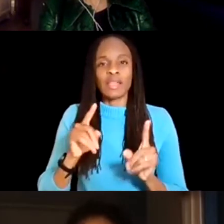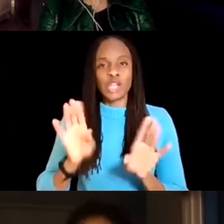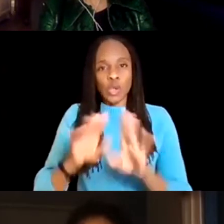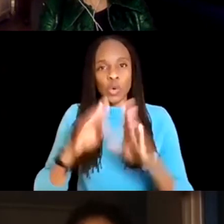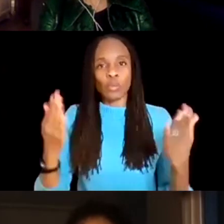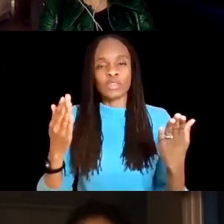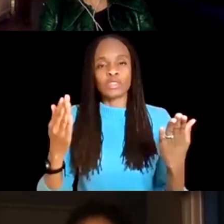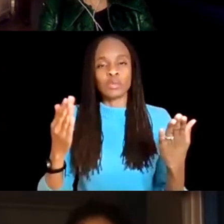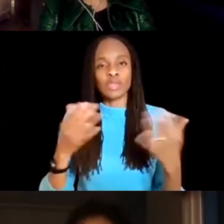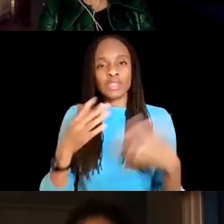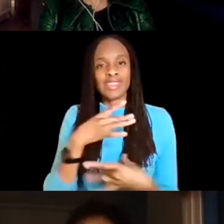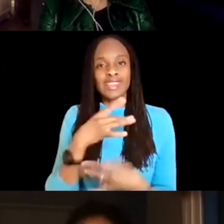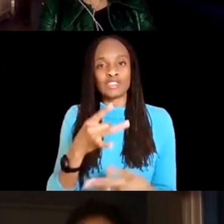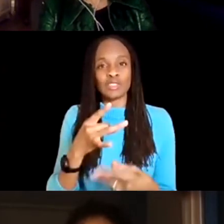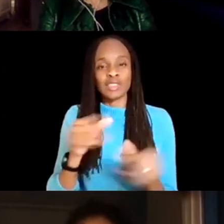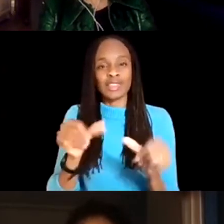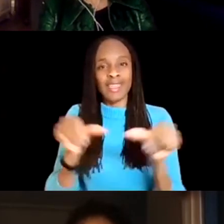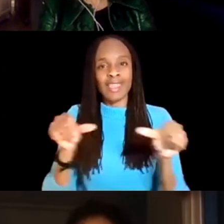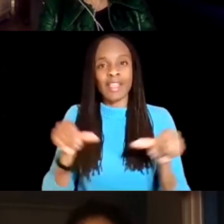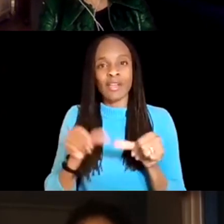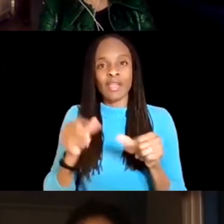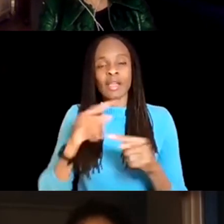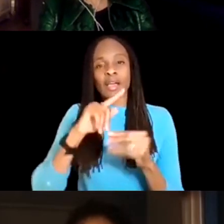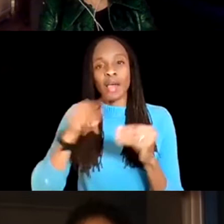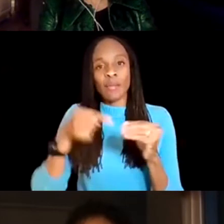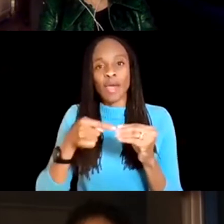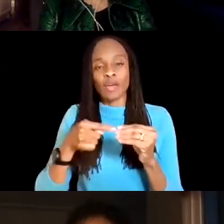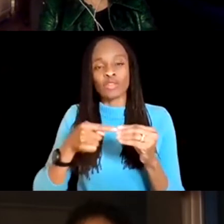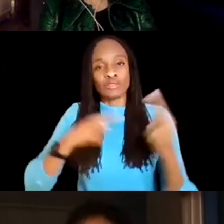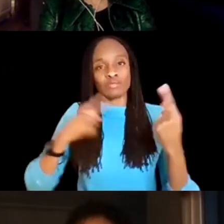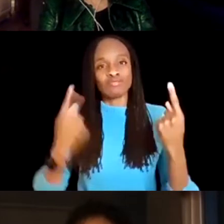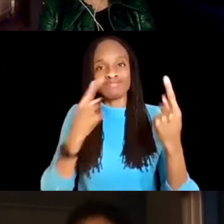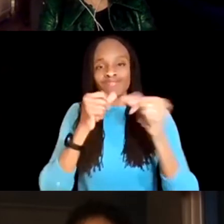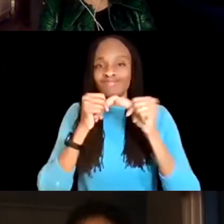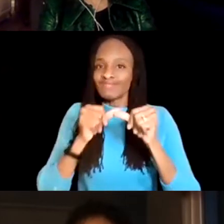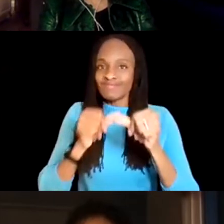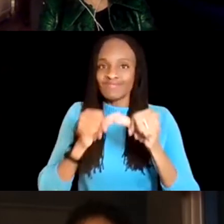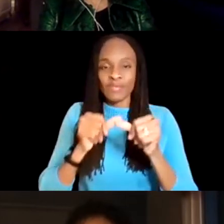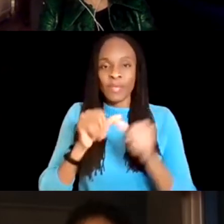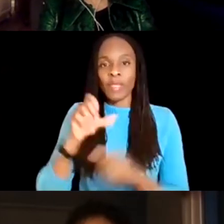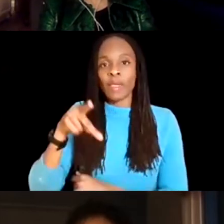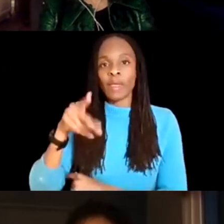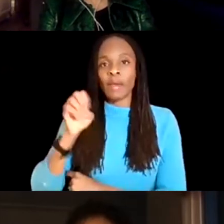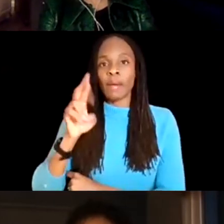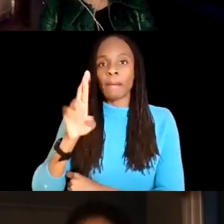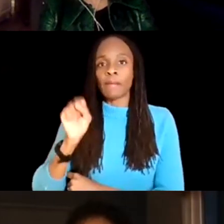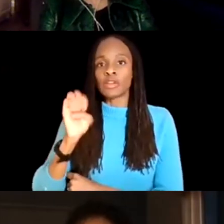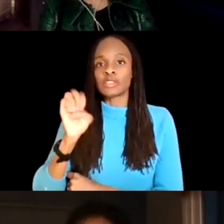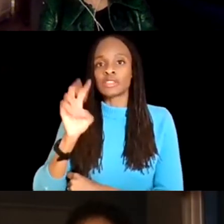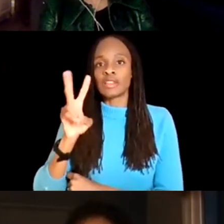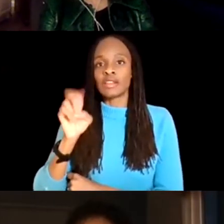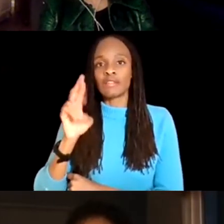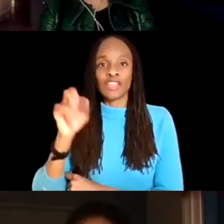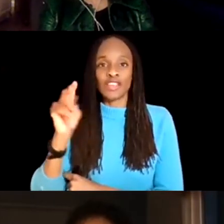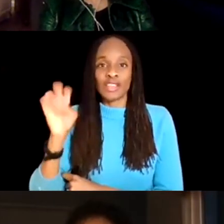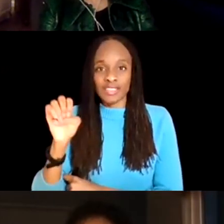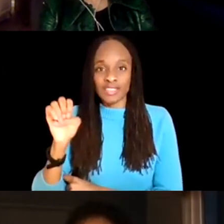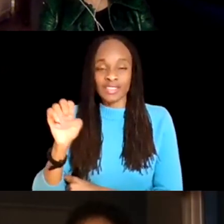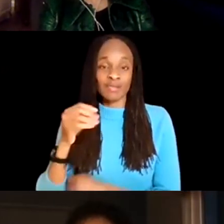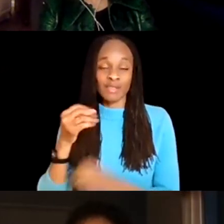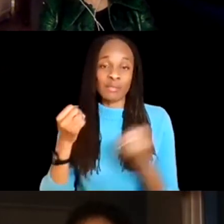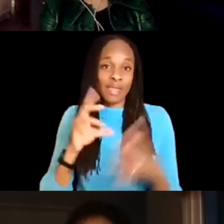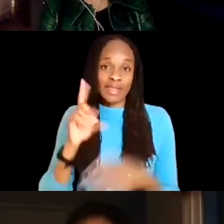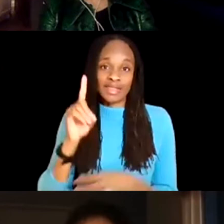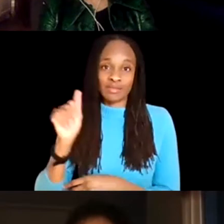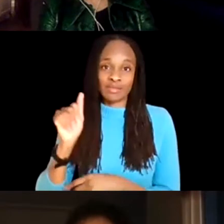about perseverance, which is another skill set that I think disabled people have in spades just by virtue of living in the